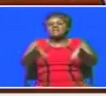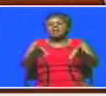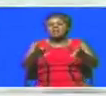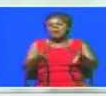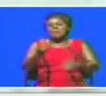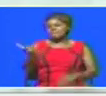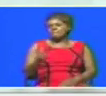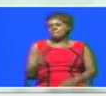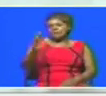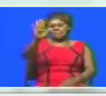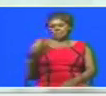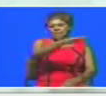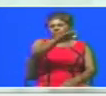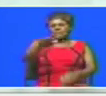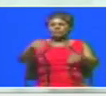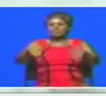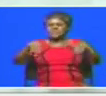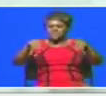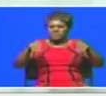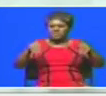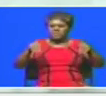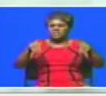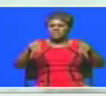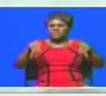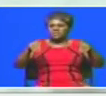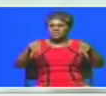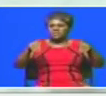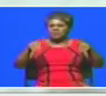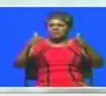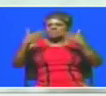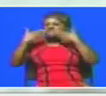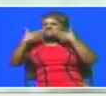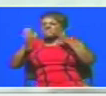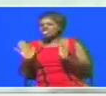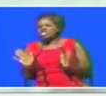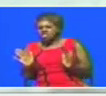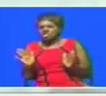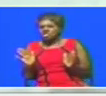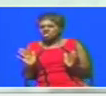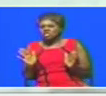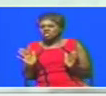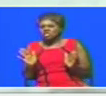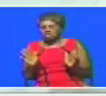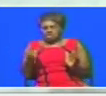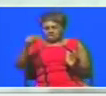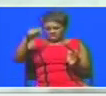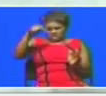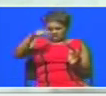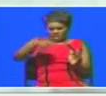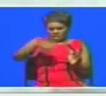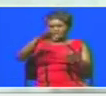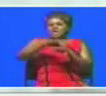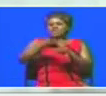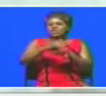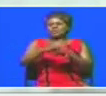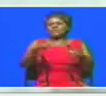huo. Parliament should wait. We finish these elections the